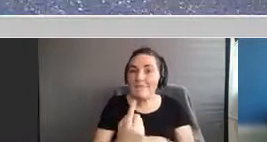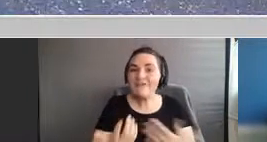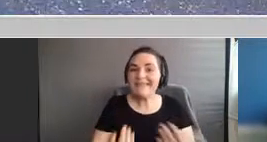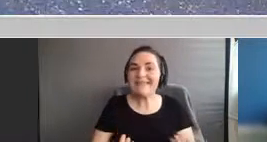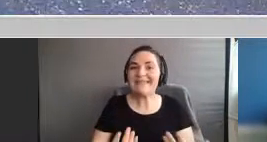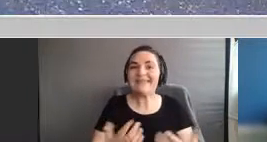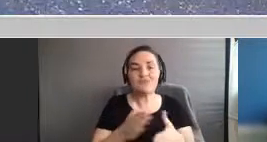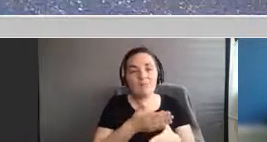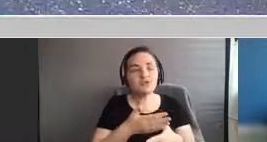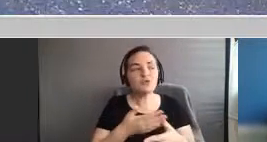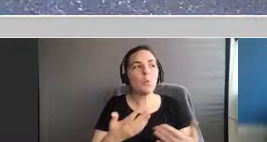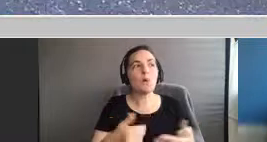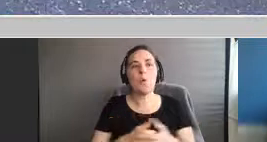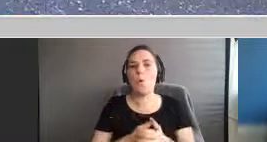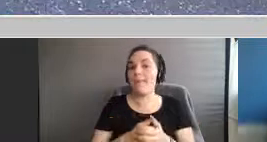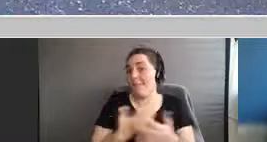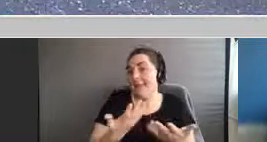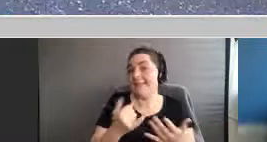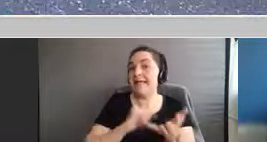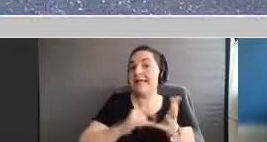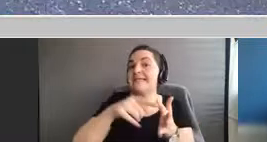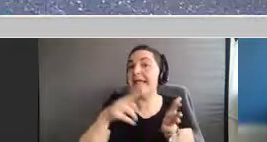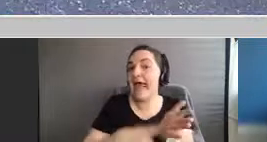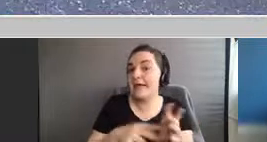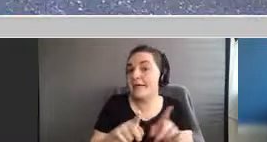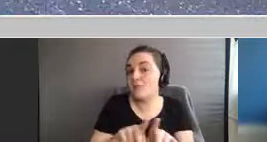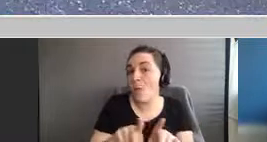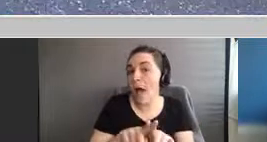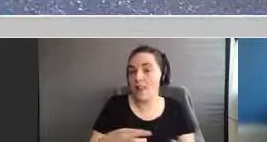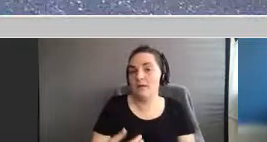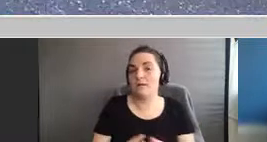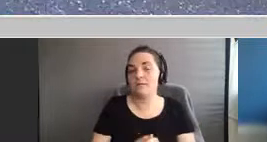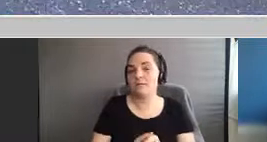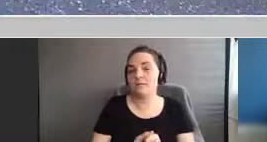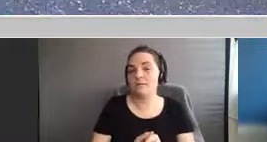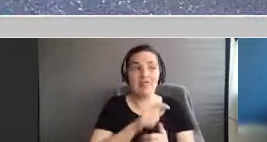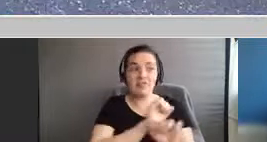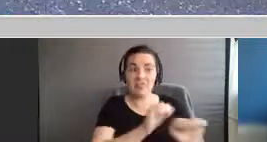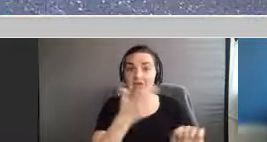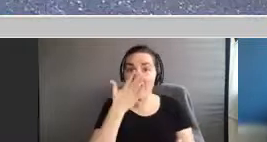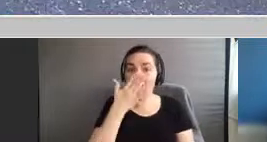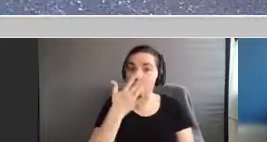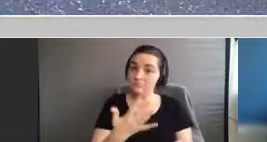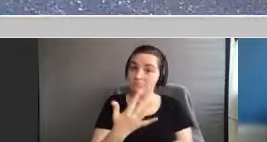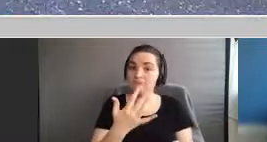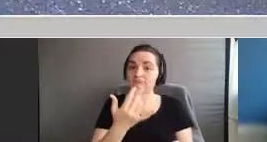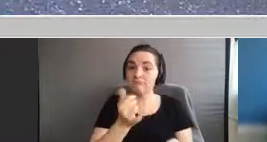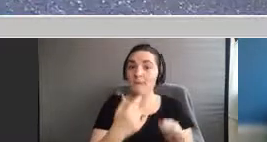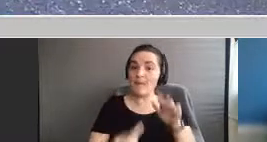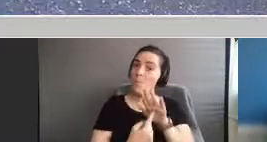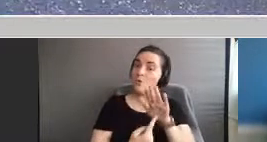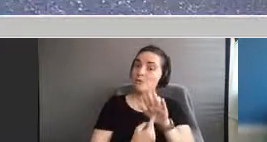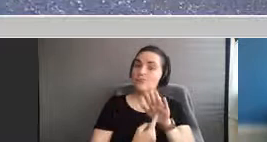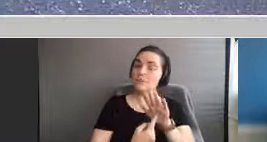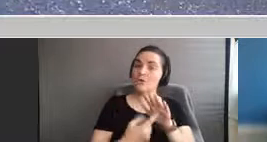needs settings. Their age might be significant, because the way that you